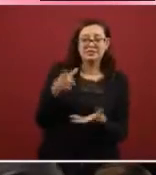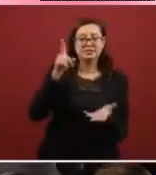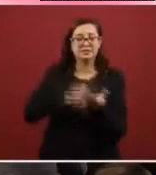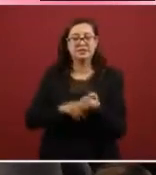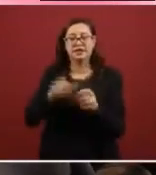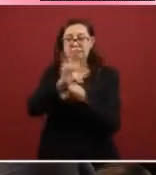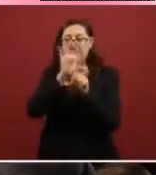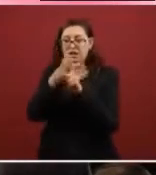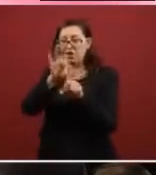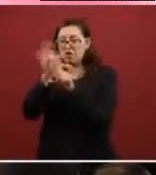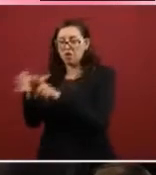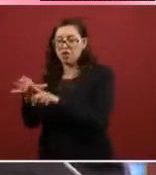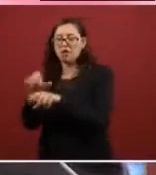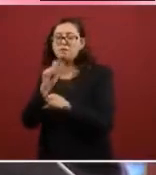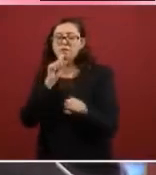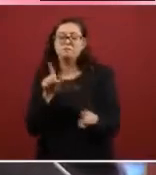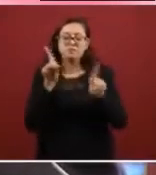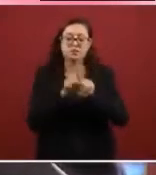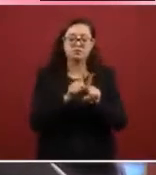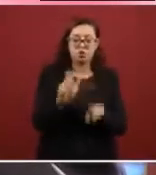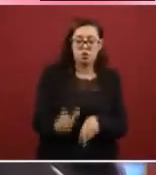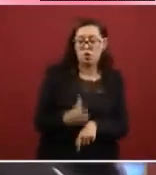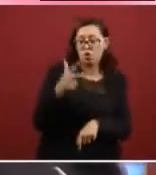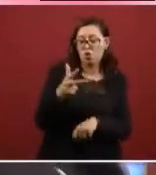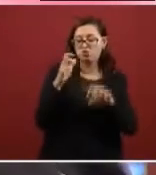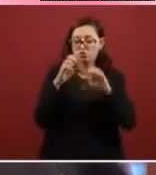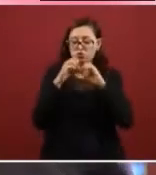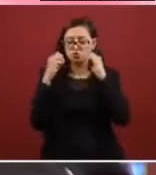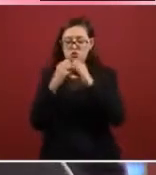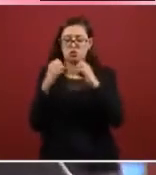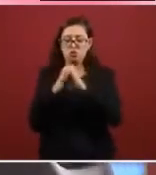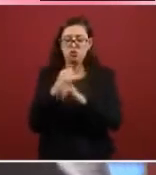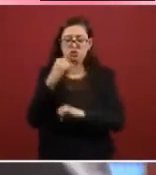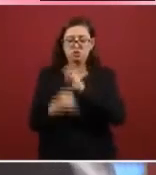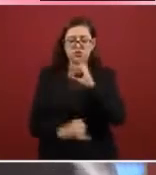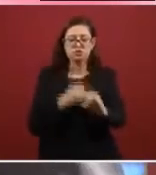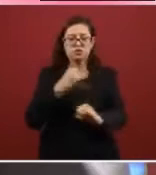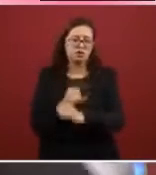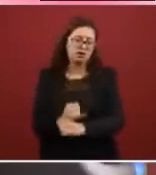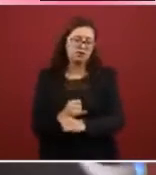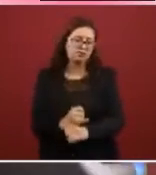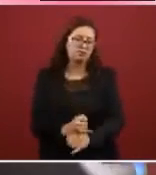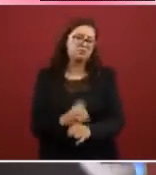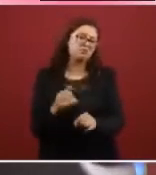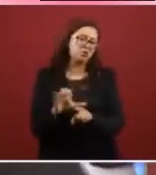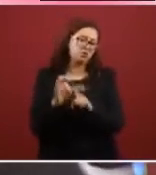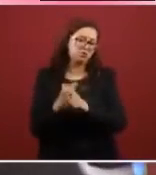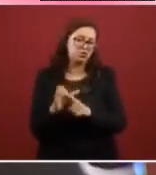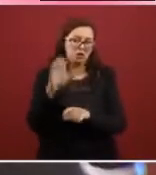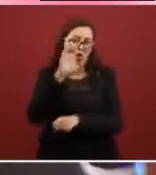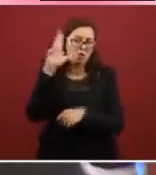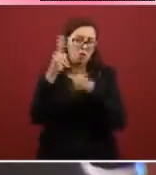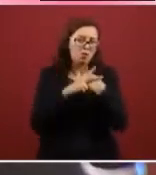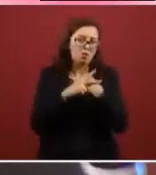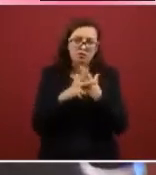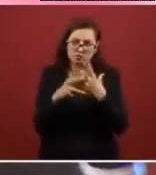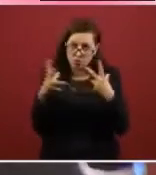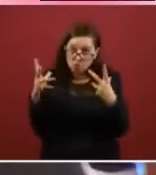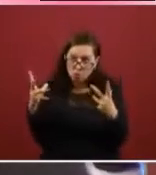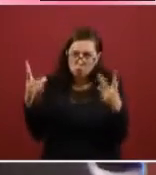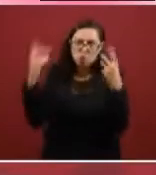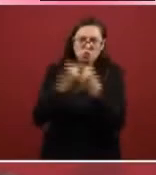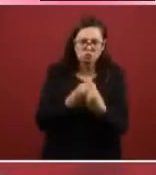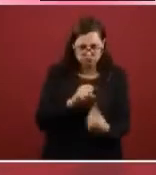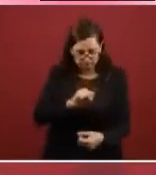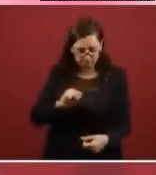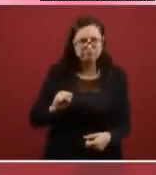United y otras 8 organizaciones and another internacionales. Eight international organizations, like the, pretendemos que el respaldo